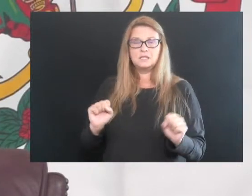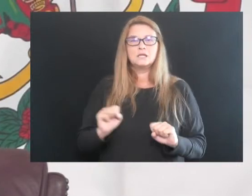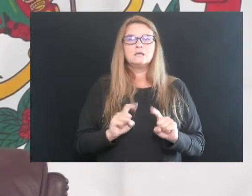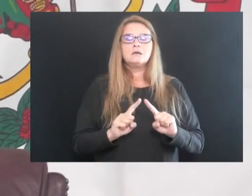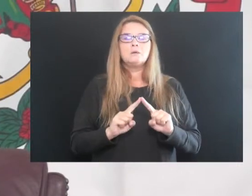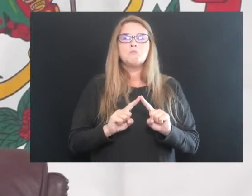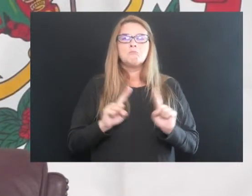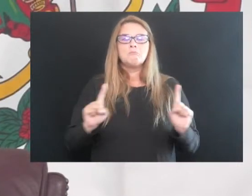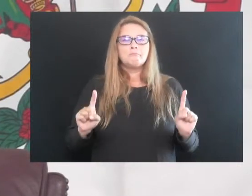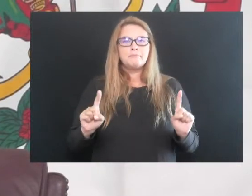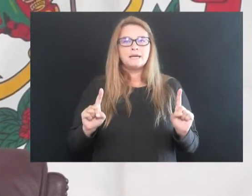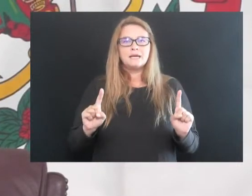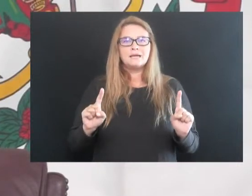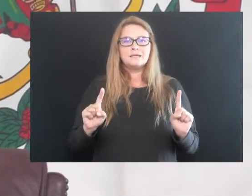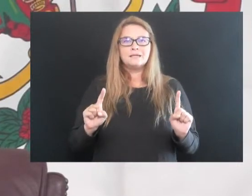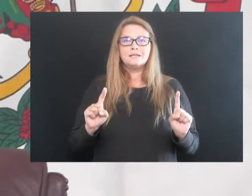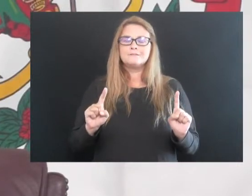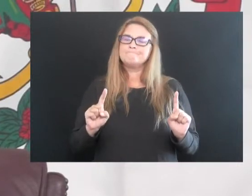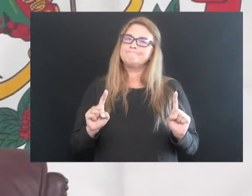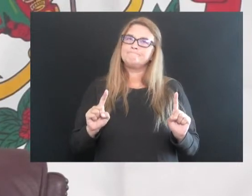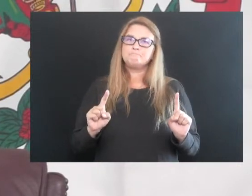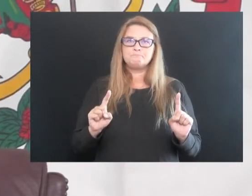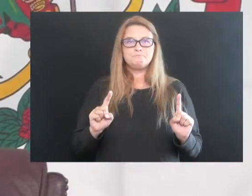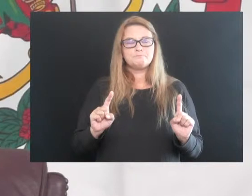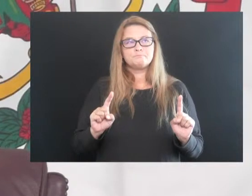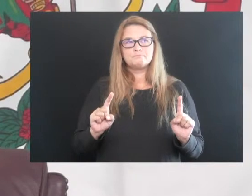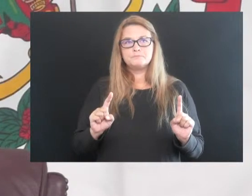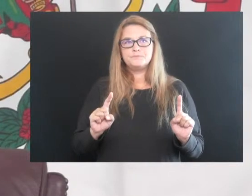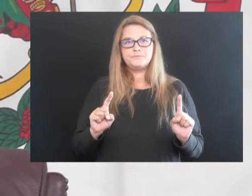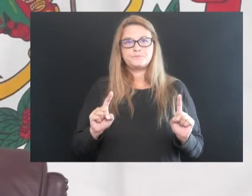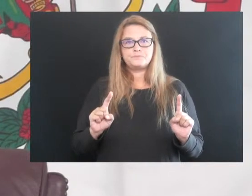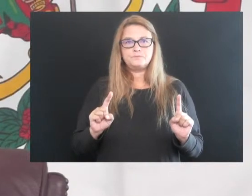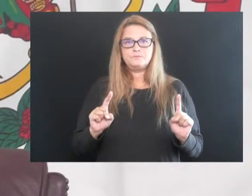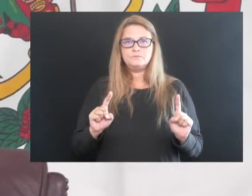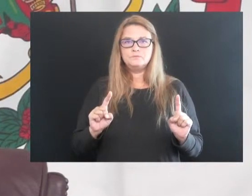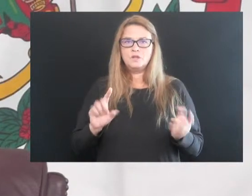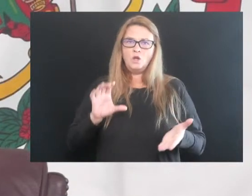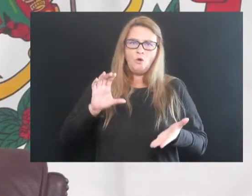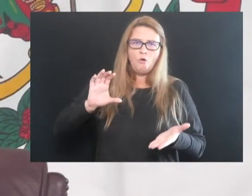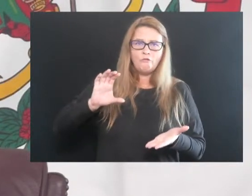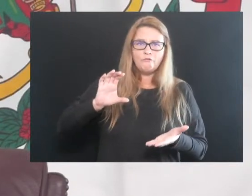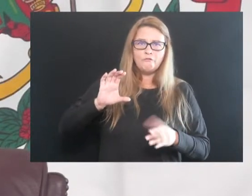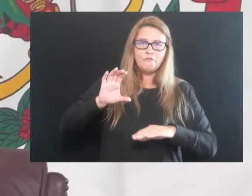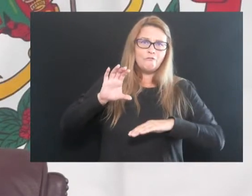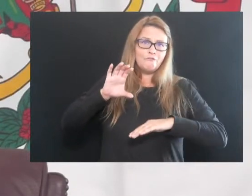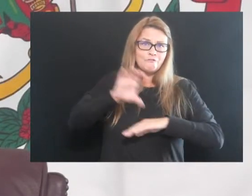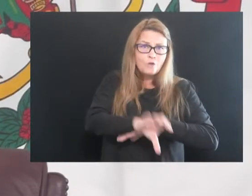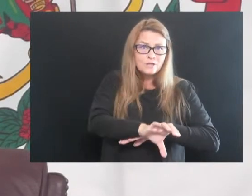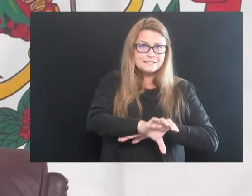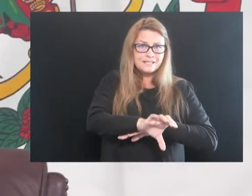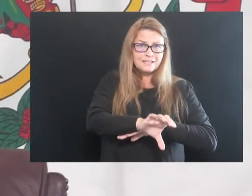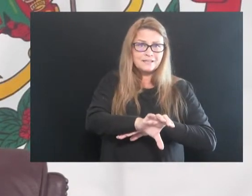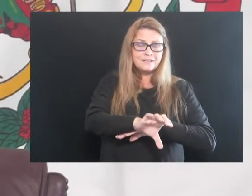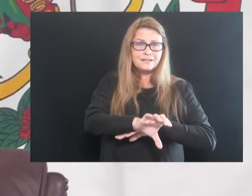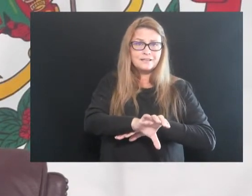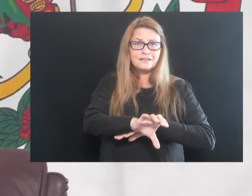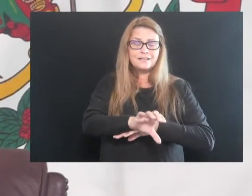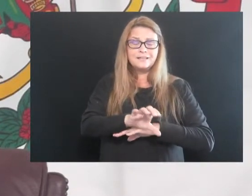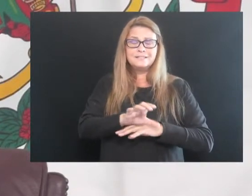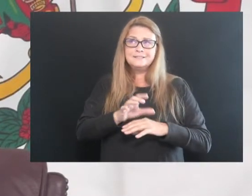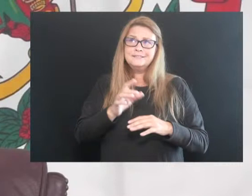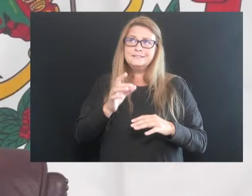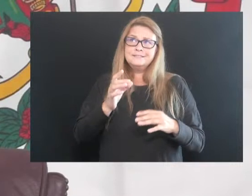the standpoint of imposing, you know, a will that is beyond, you know, what I